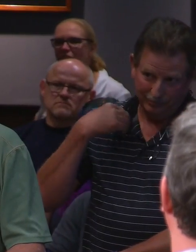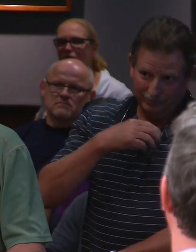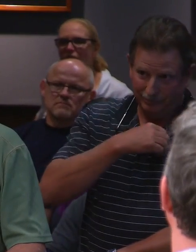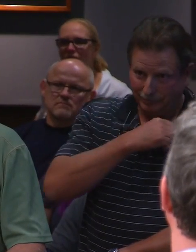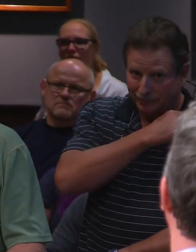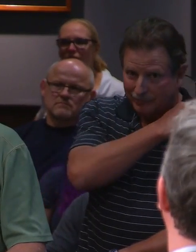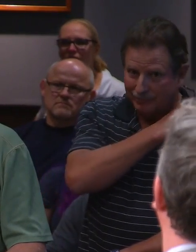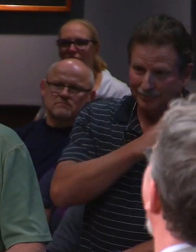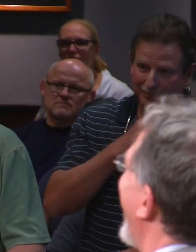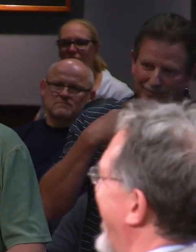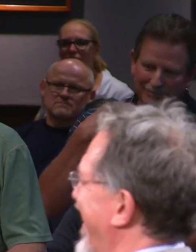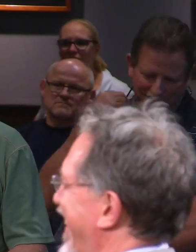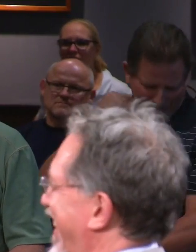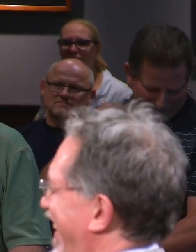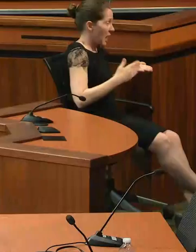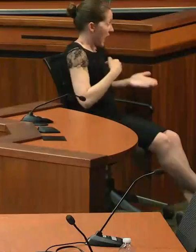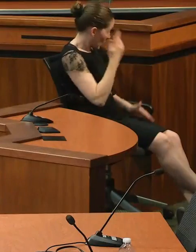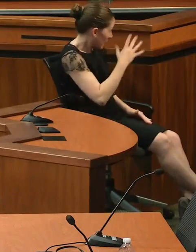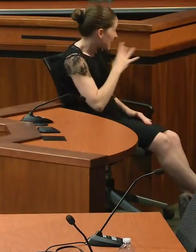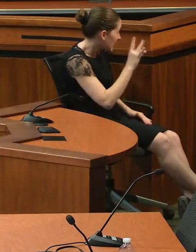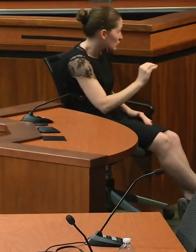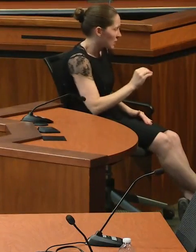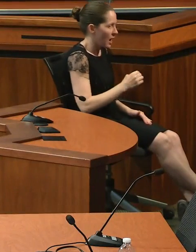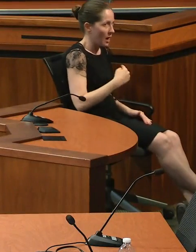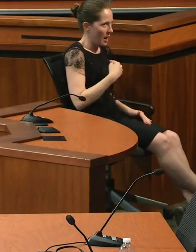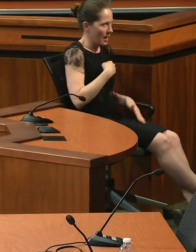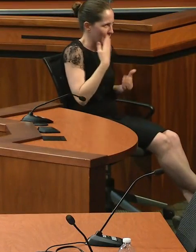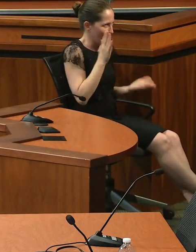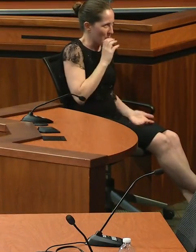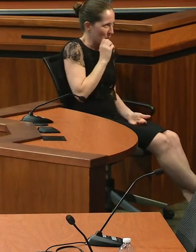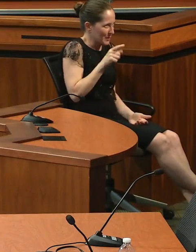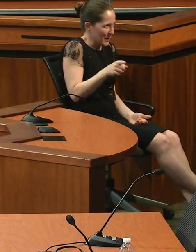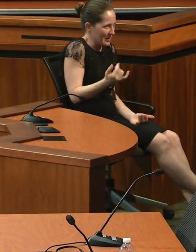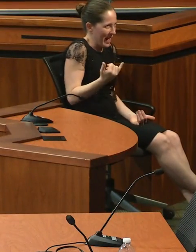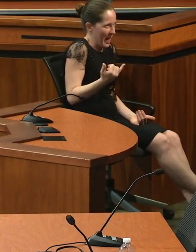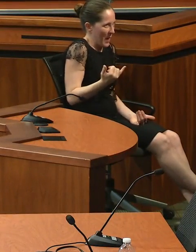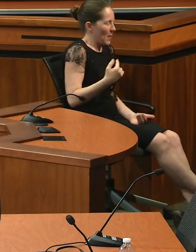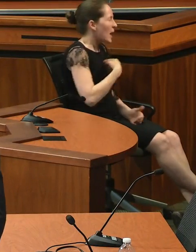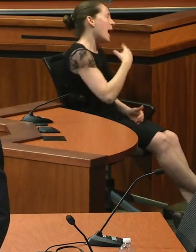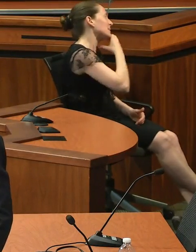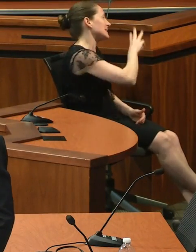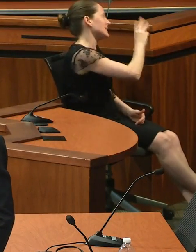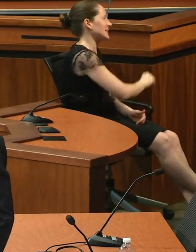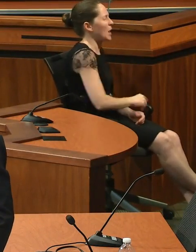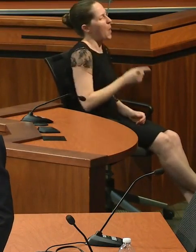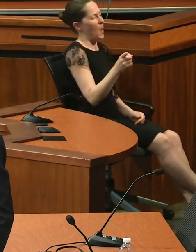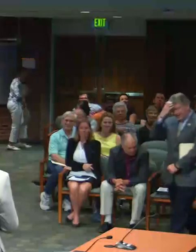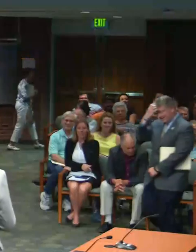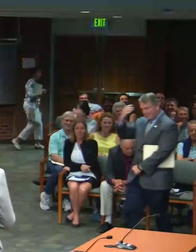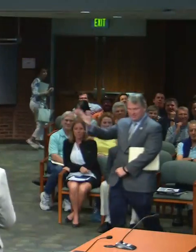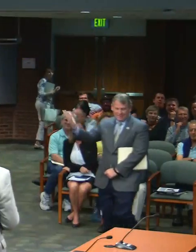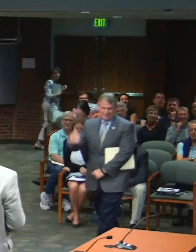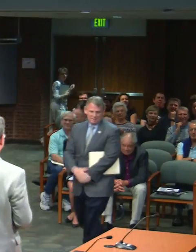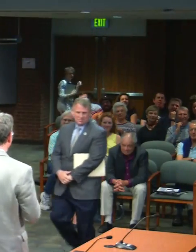Sir, I don't know how old you are, and I'm not going to hazard a guess. I'm 60 right now. Frank, you don't look 60. No, let me say that, because